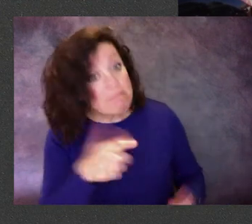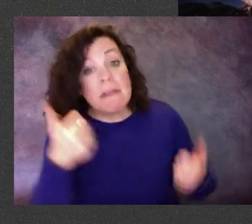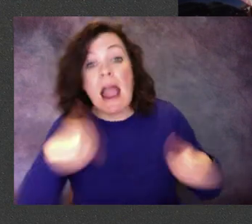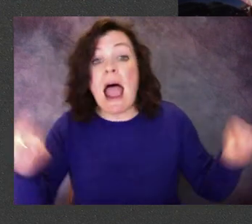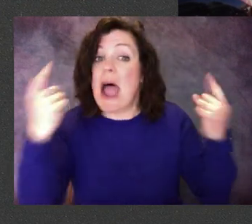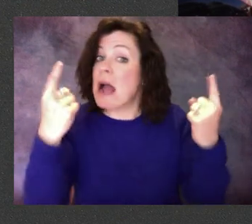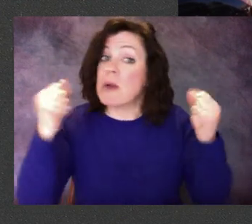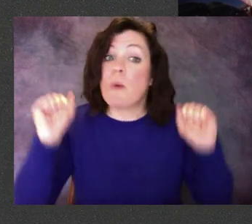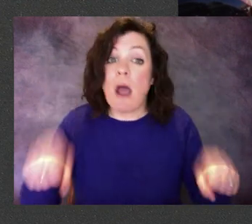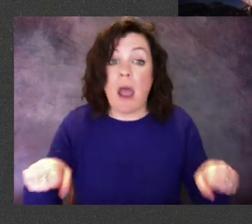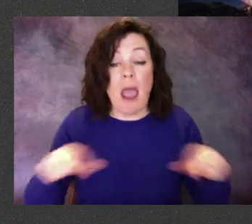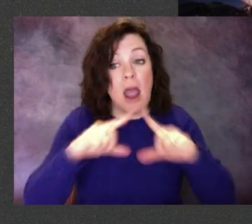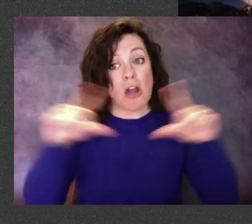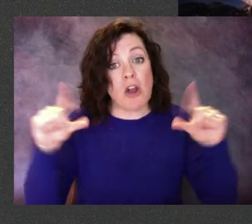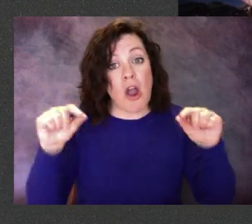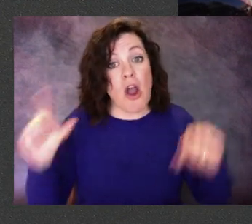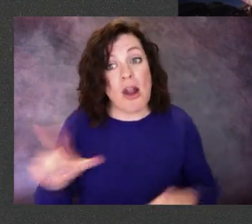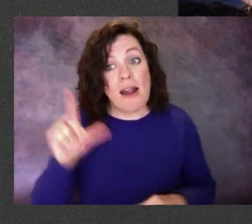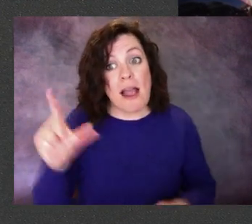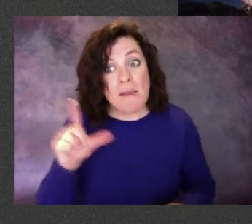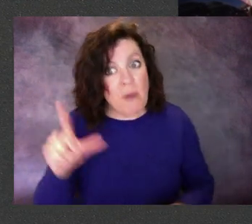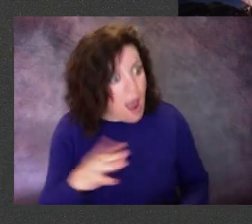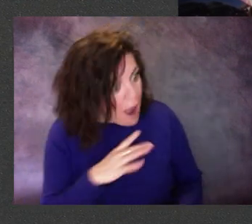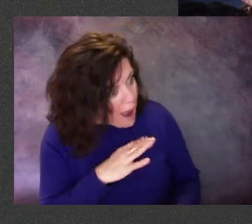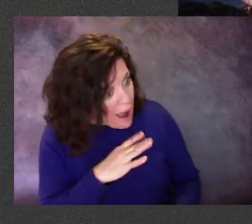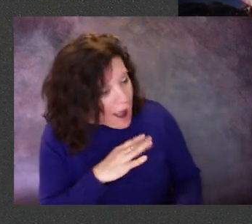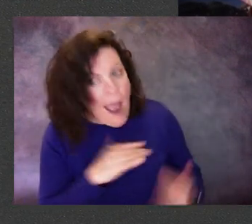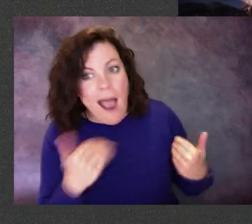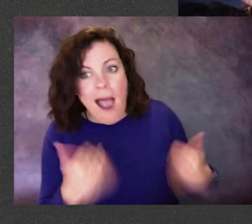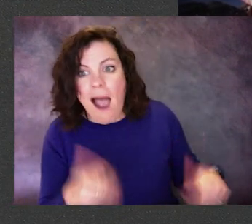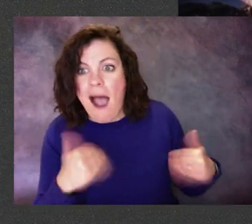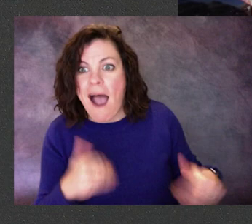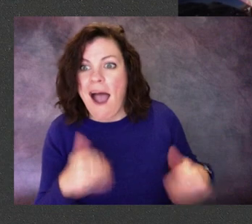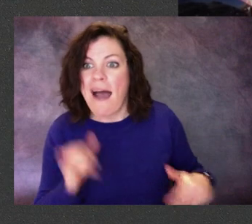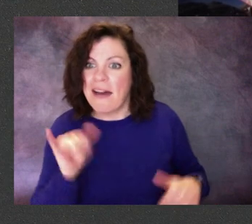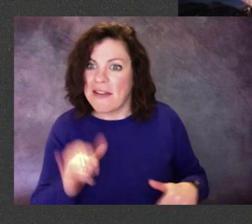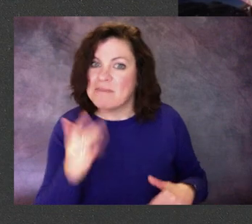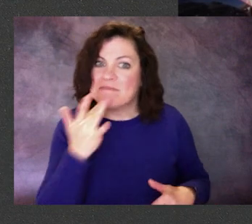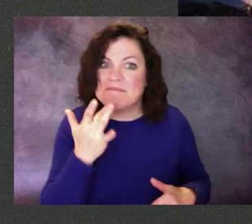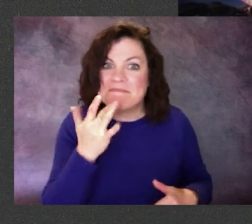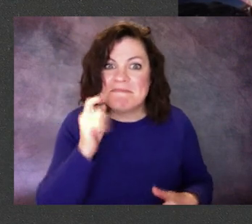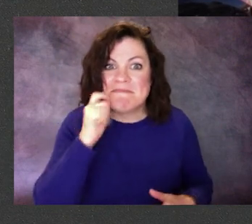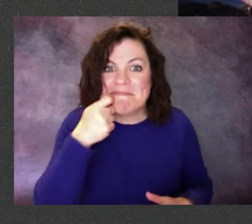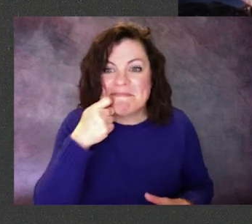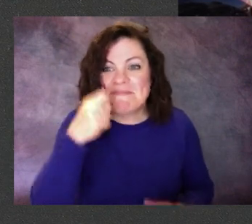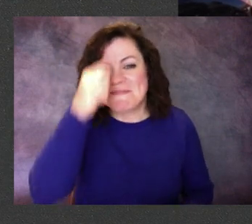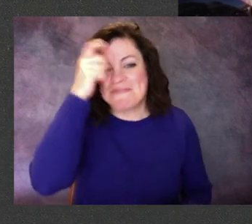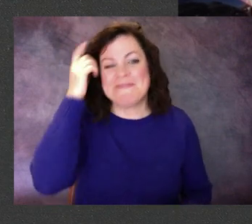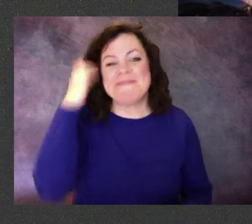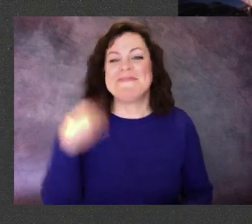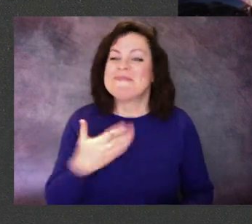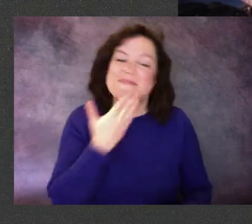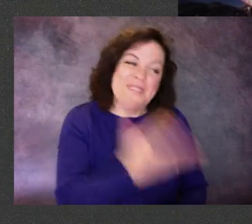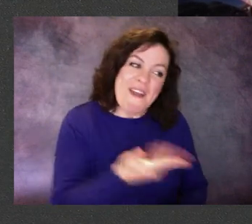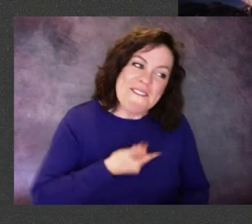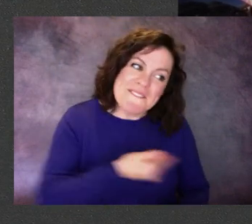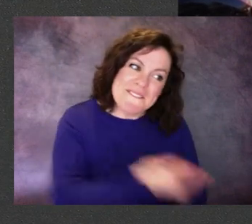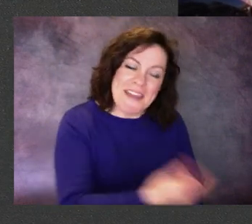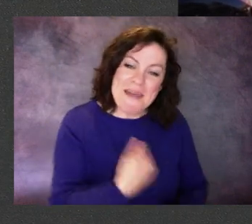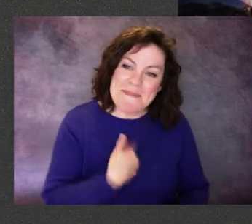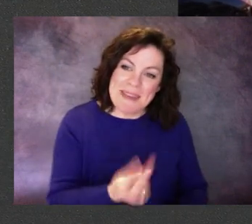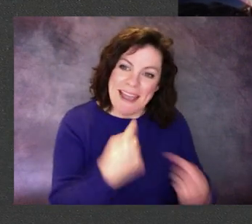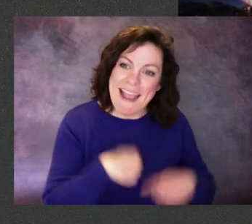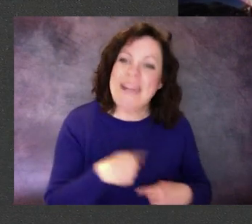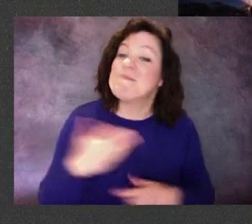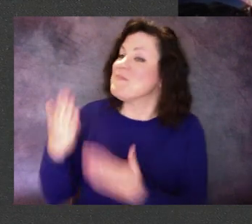book card. How fun to have your own library card and come get your favorites out of the library, oh, right? Oh, yeah. Oh, well, thanks for having us, Miss Maggie.